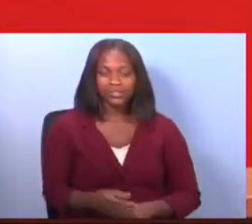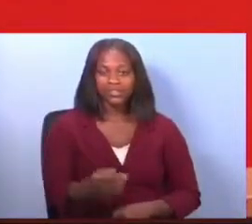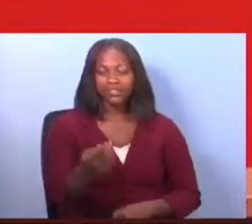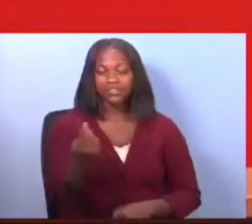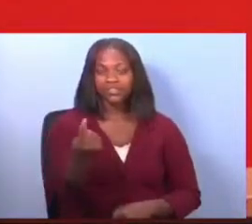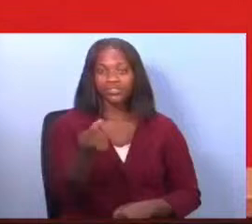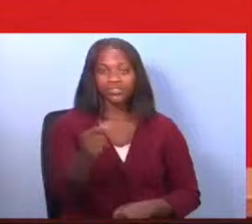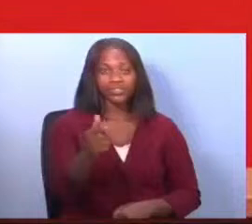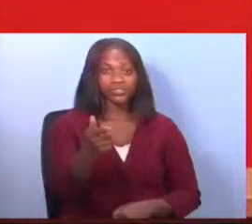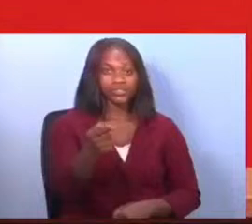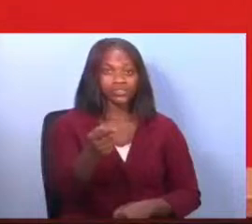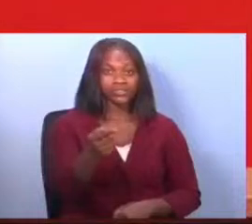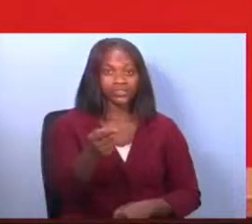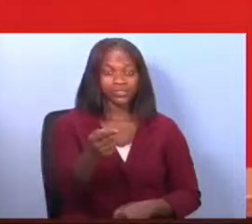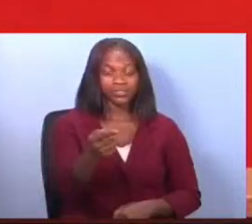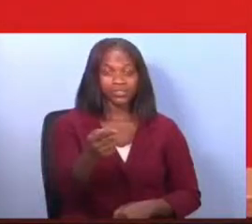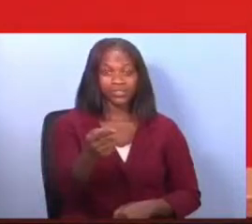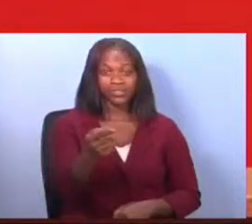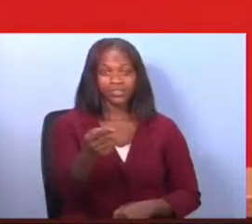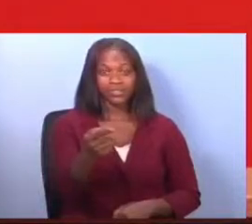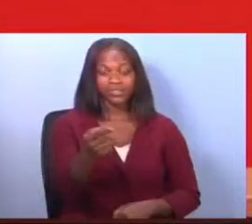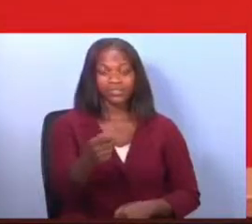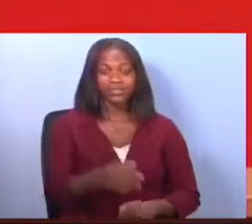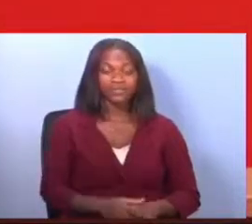Tuesday, 21st.